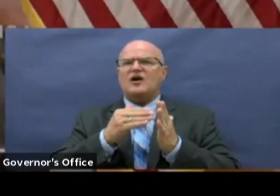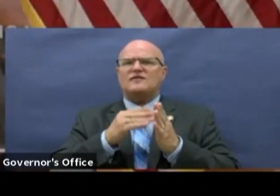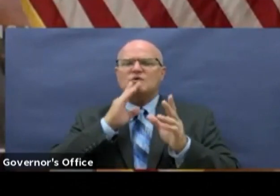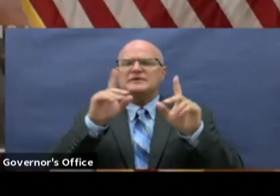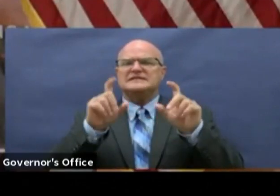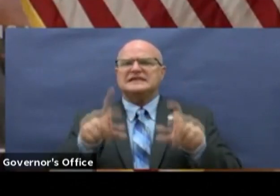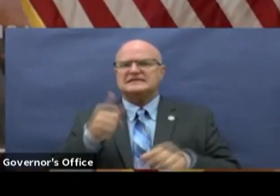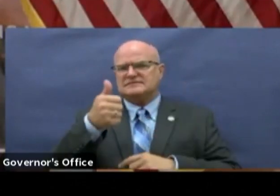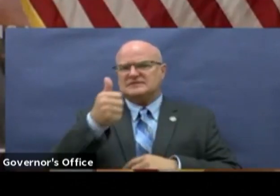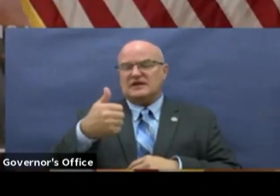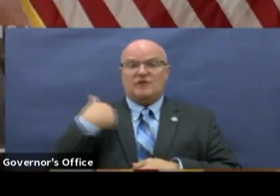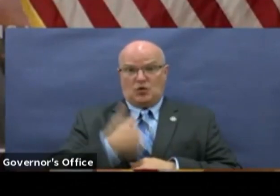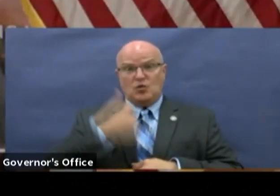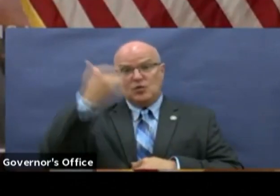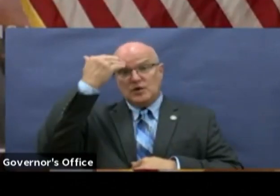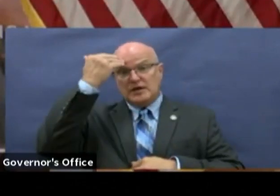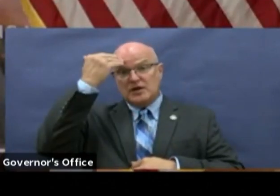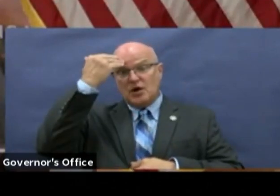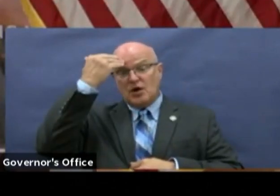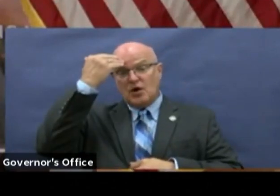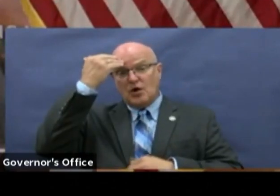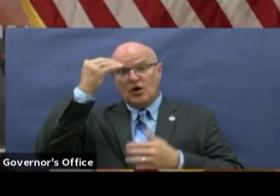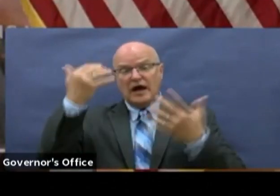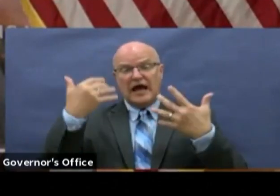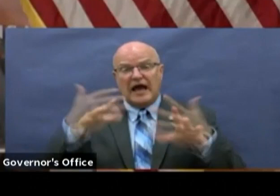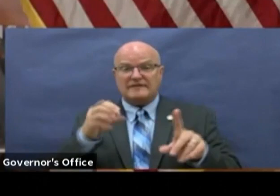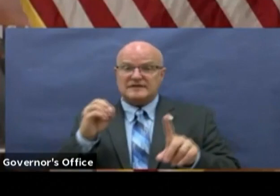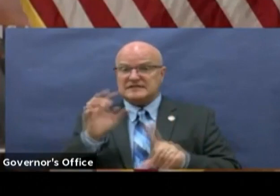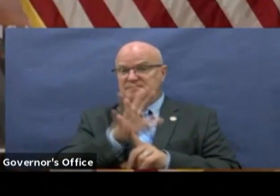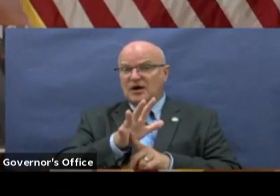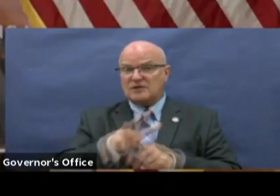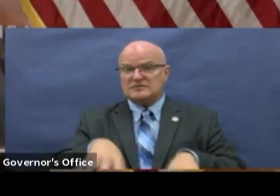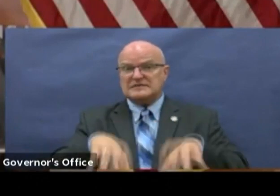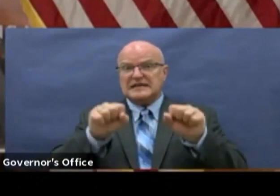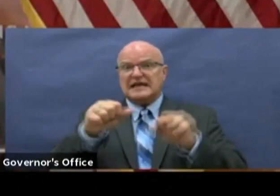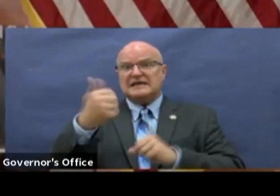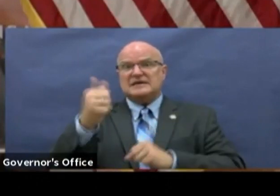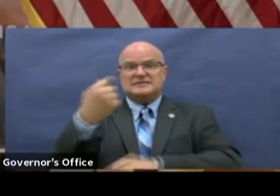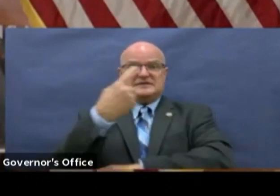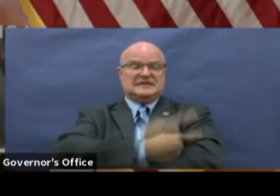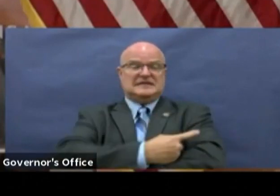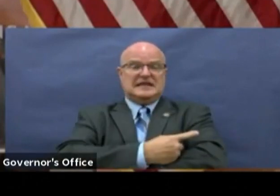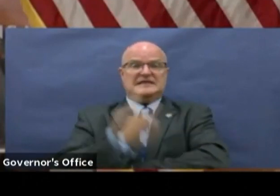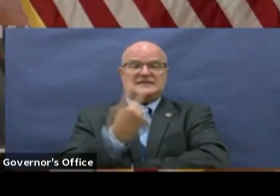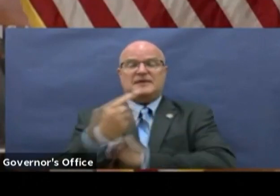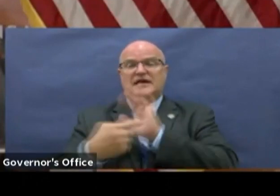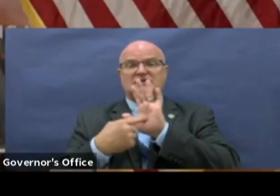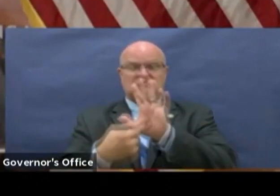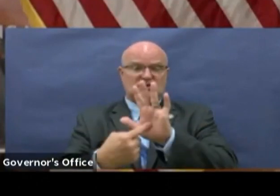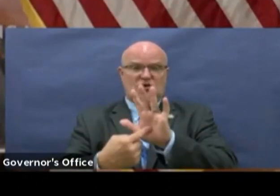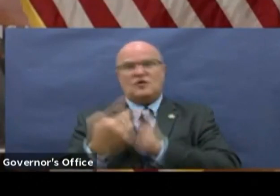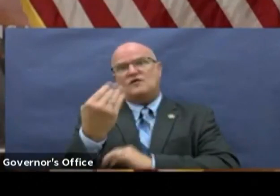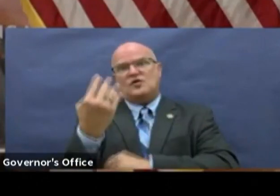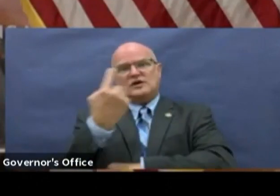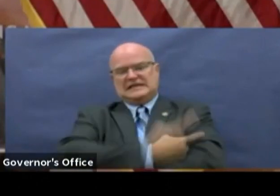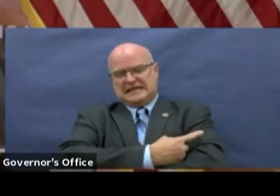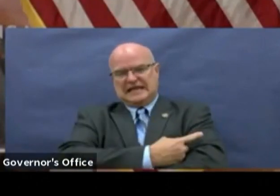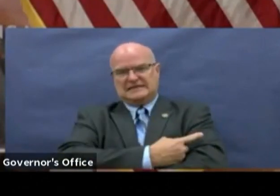Because we know that after an exposure, it can take up to 10 days for somebody to show symptoms, or 14 days at that